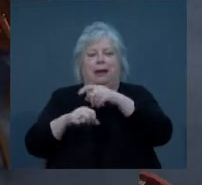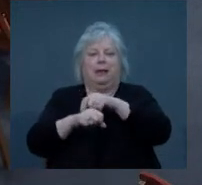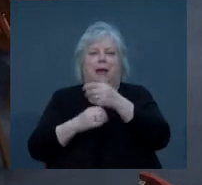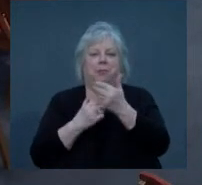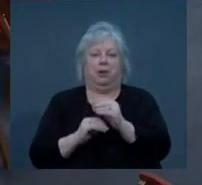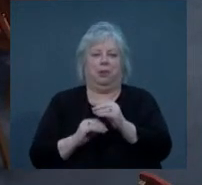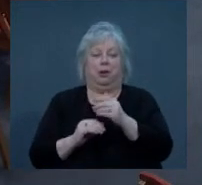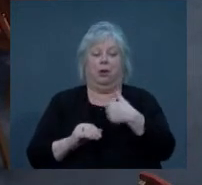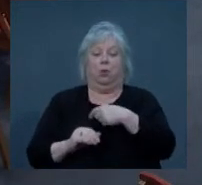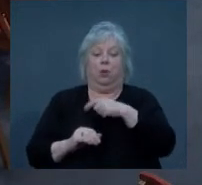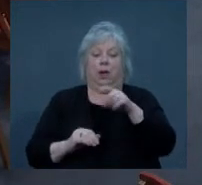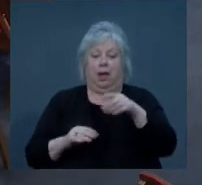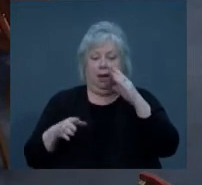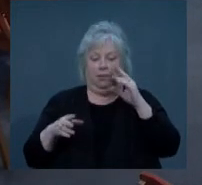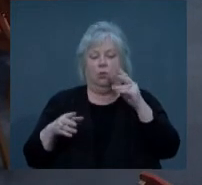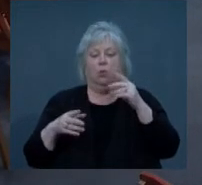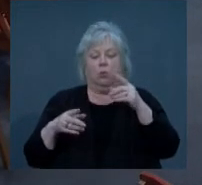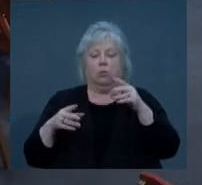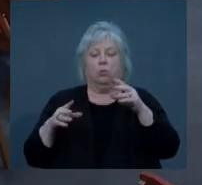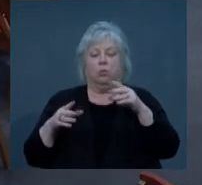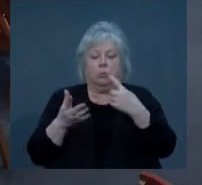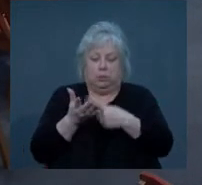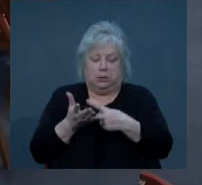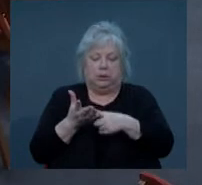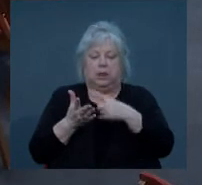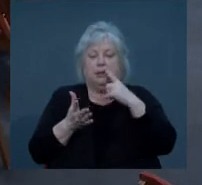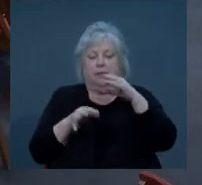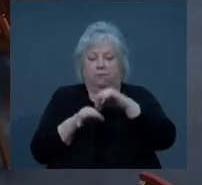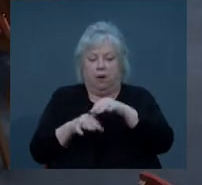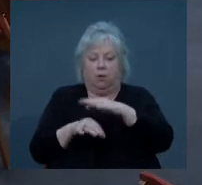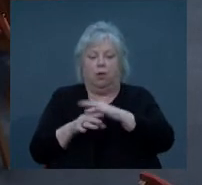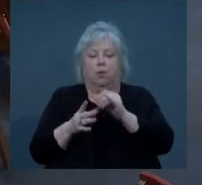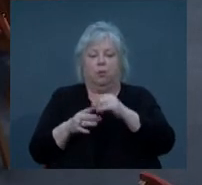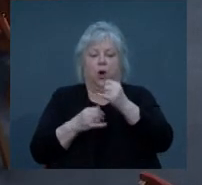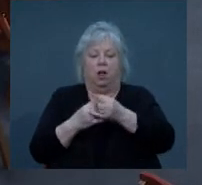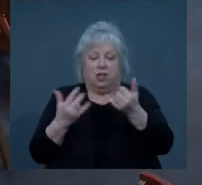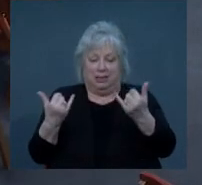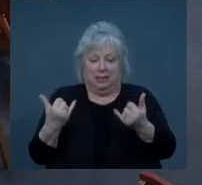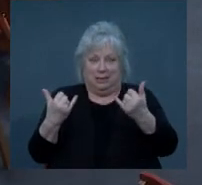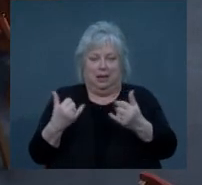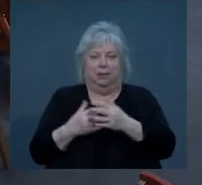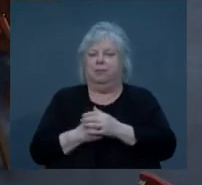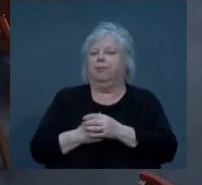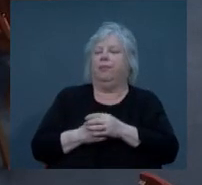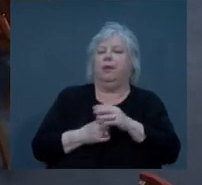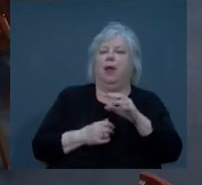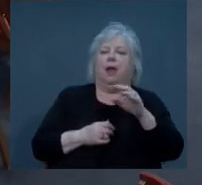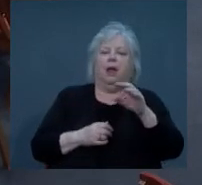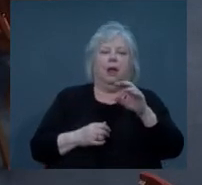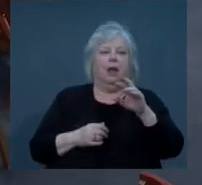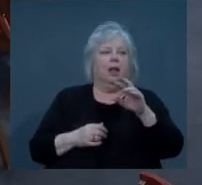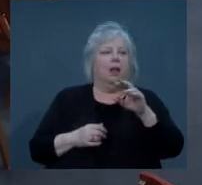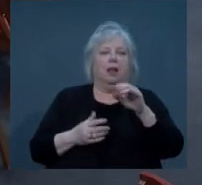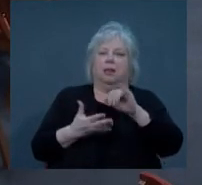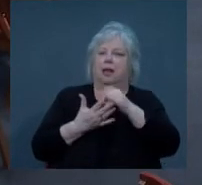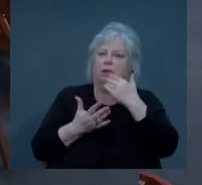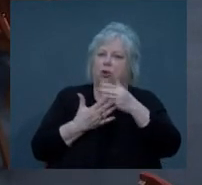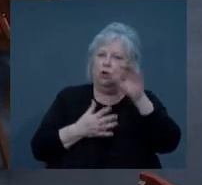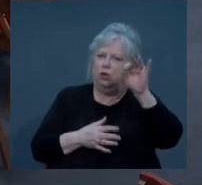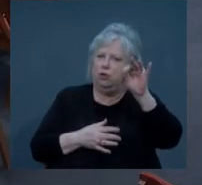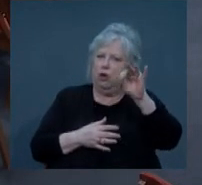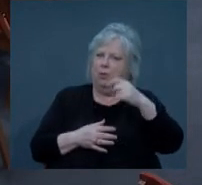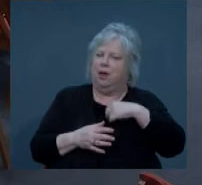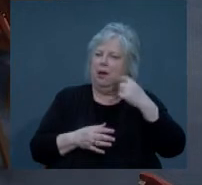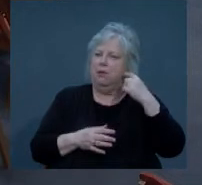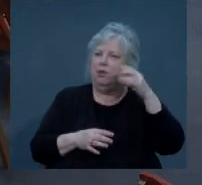deal with the project today at the application as it is today. That's a And good. I appreciate the overriding problem. That's a good sermon, which I have